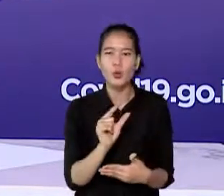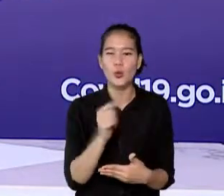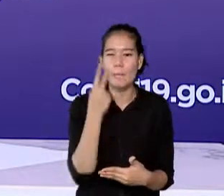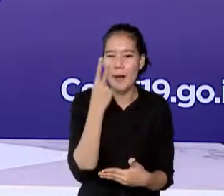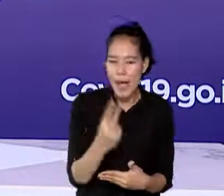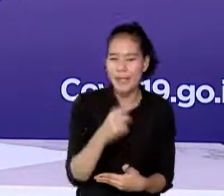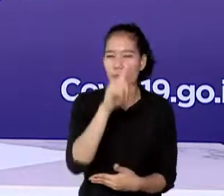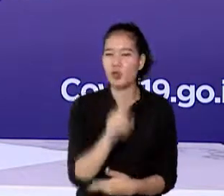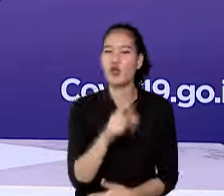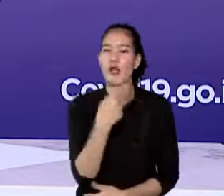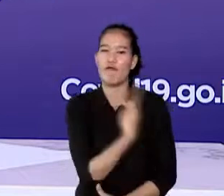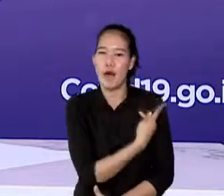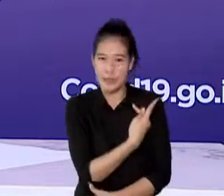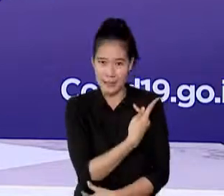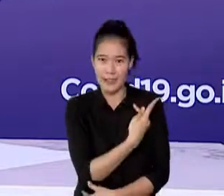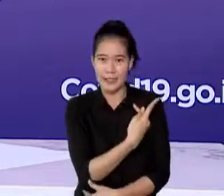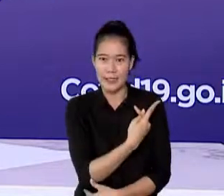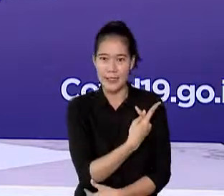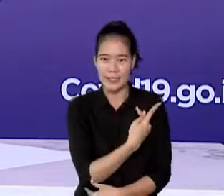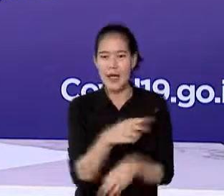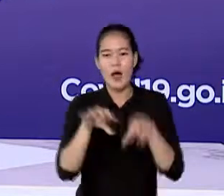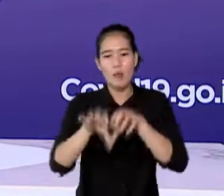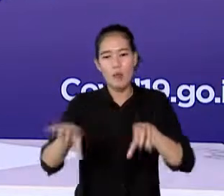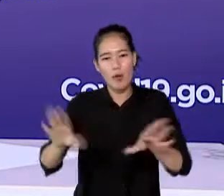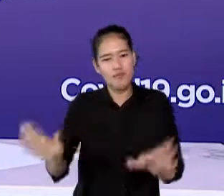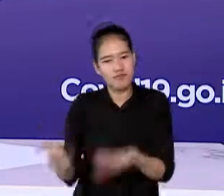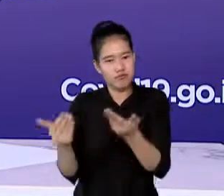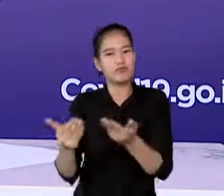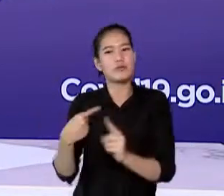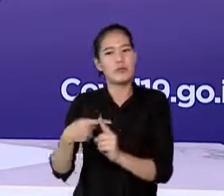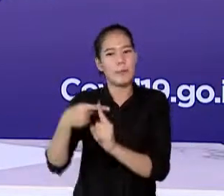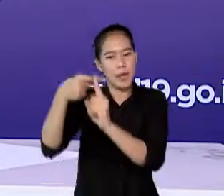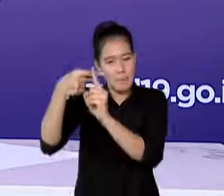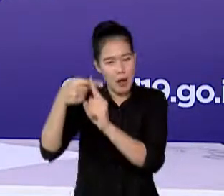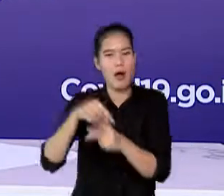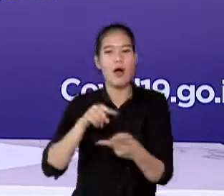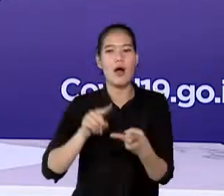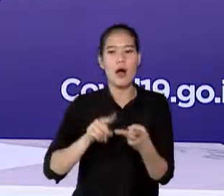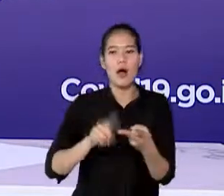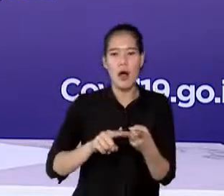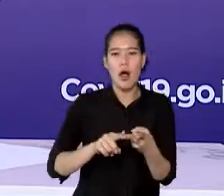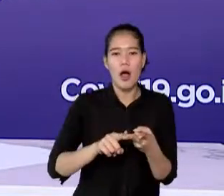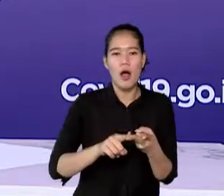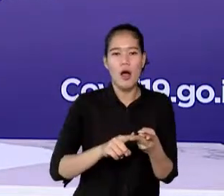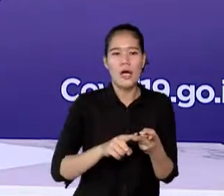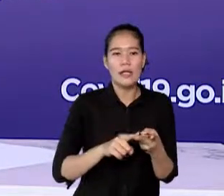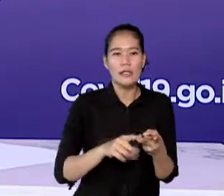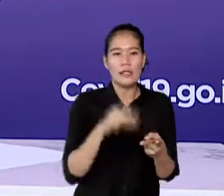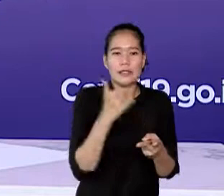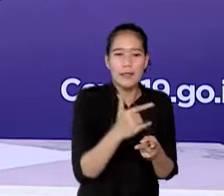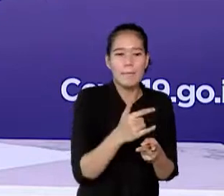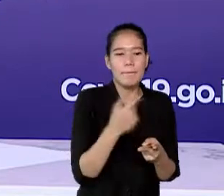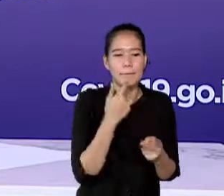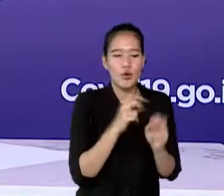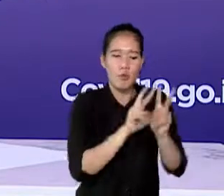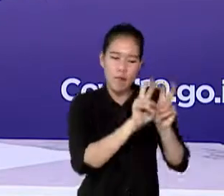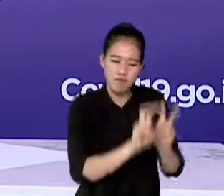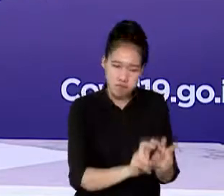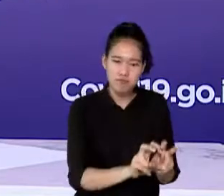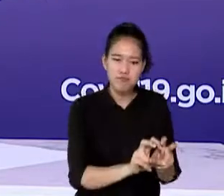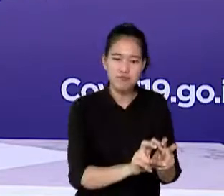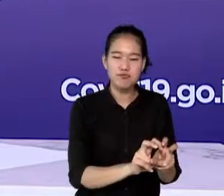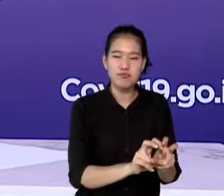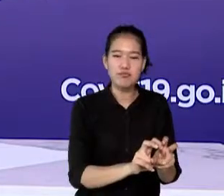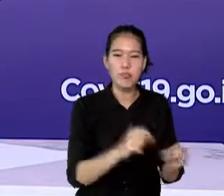for vaccines by increasing production and also accelerating domestic vaccines development. At the